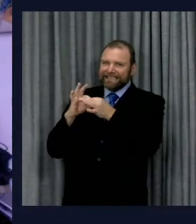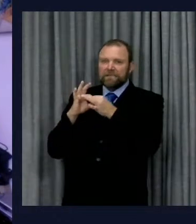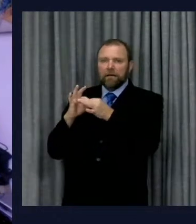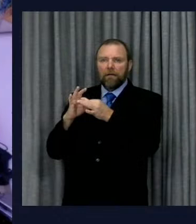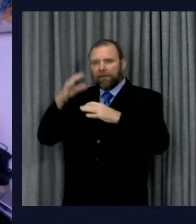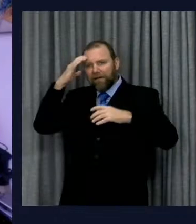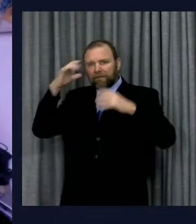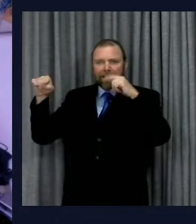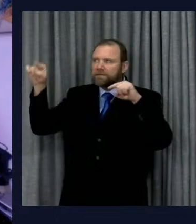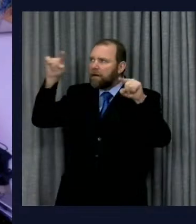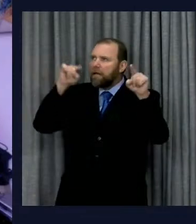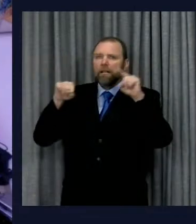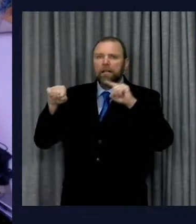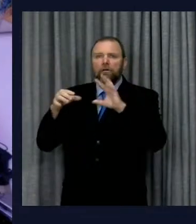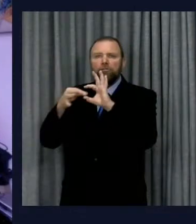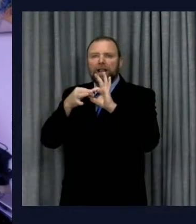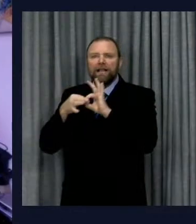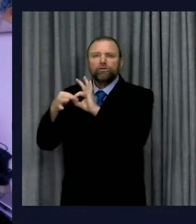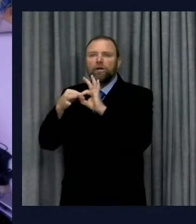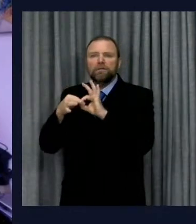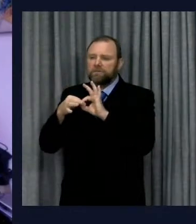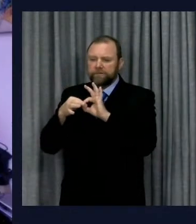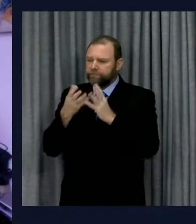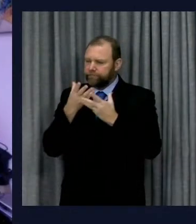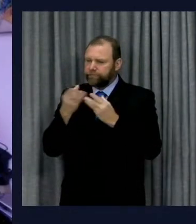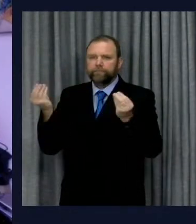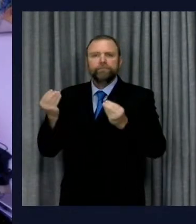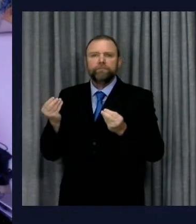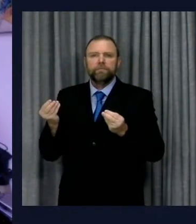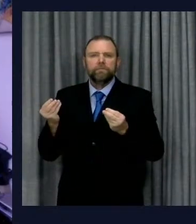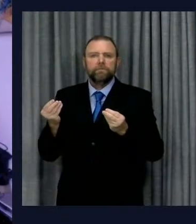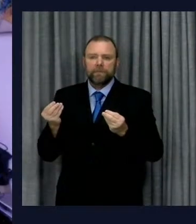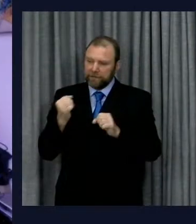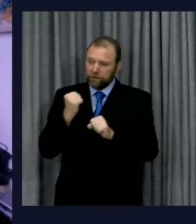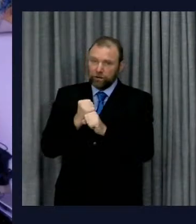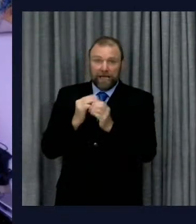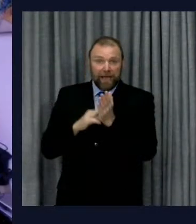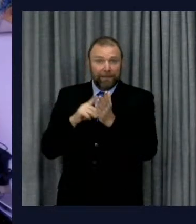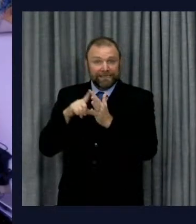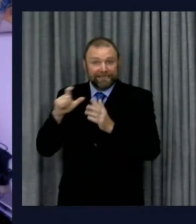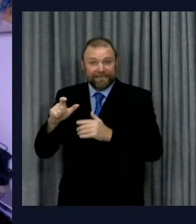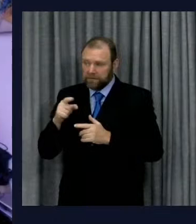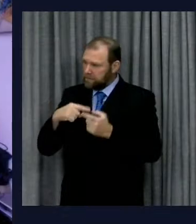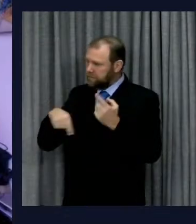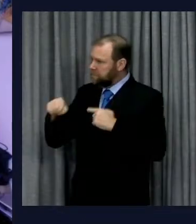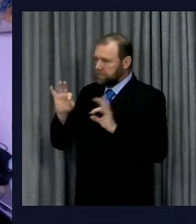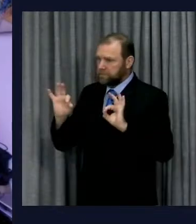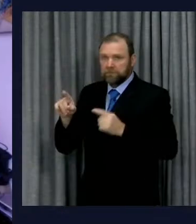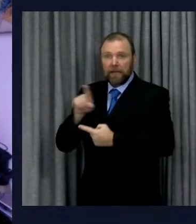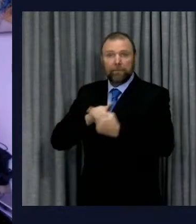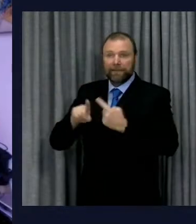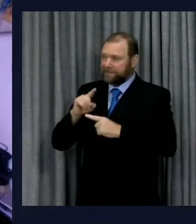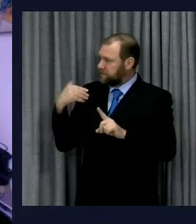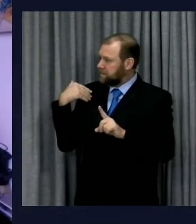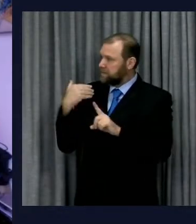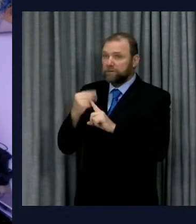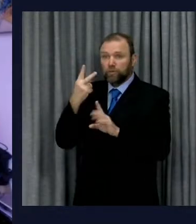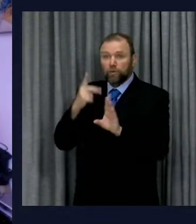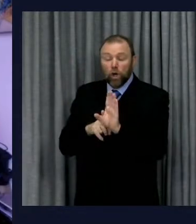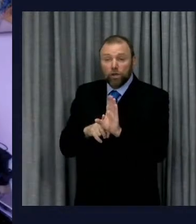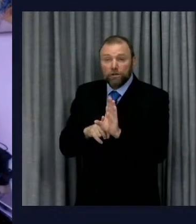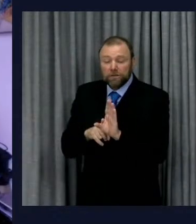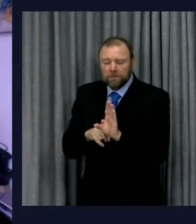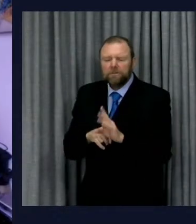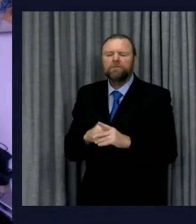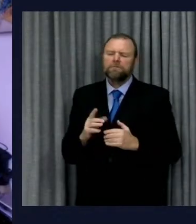been entirely absent. Without a single meeting of the GMC since the current Prime Minister took office nearly 2 years ago. Does